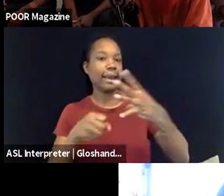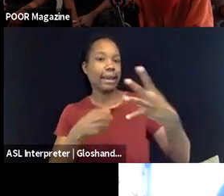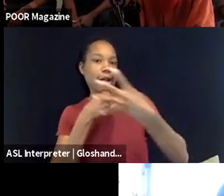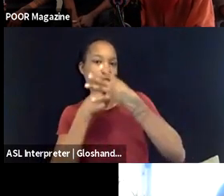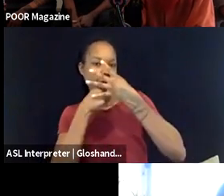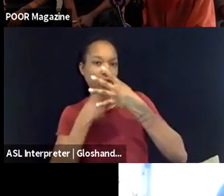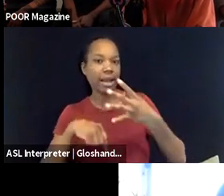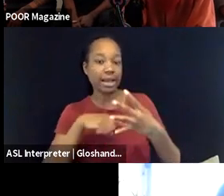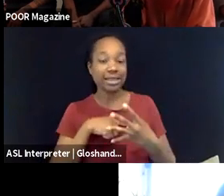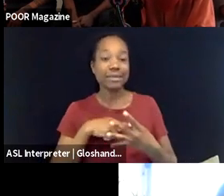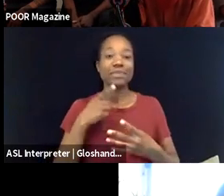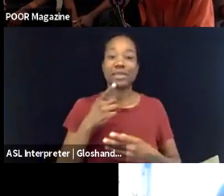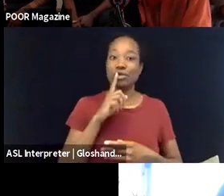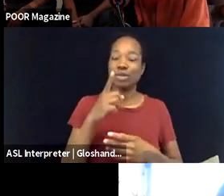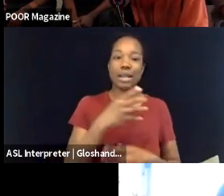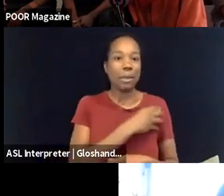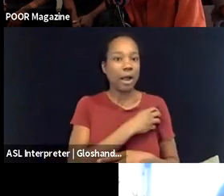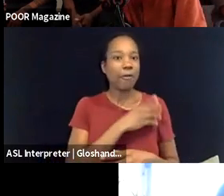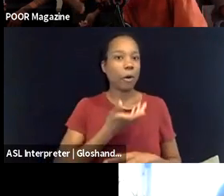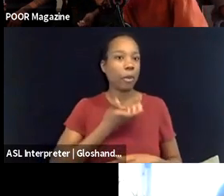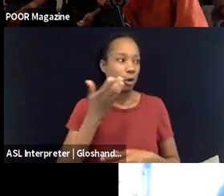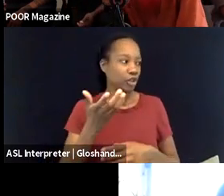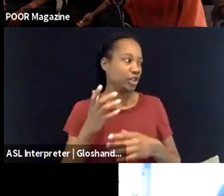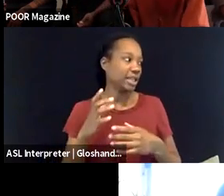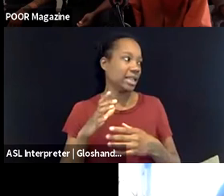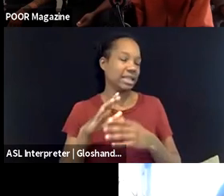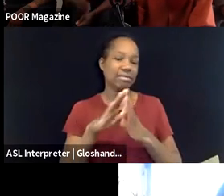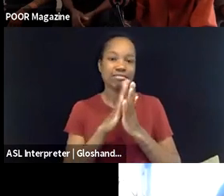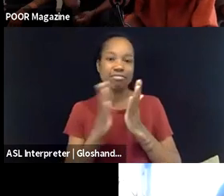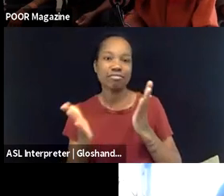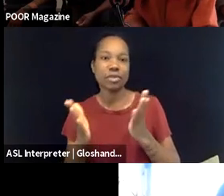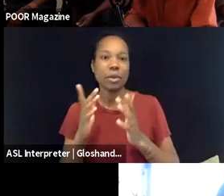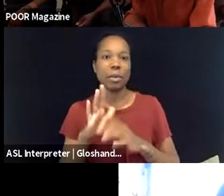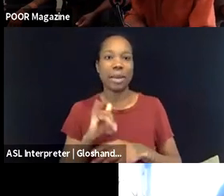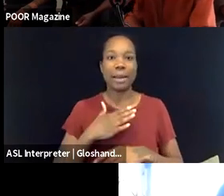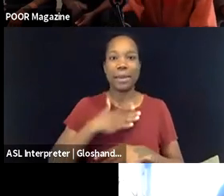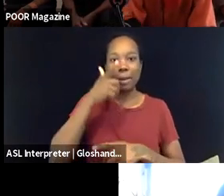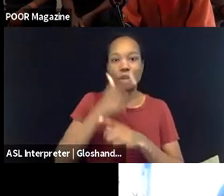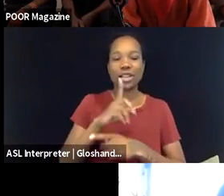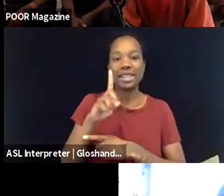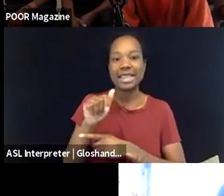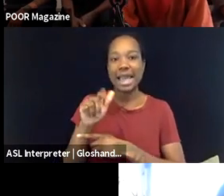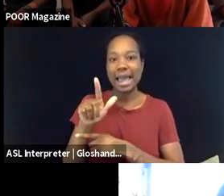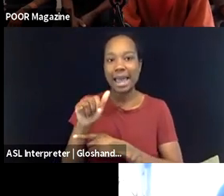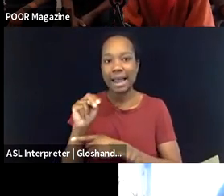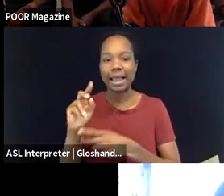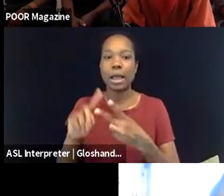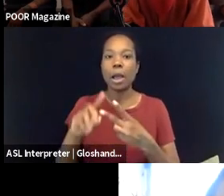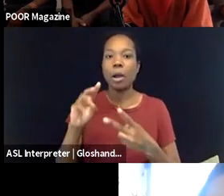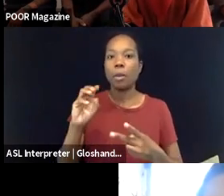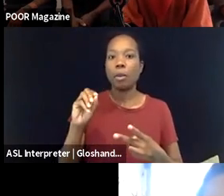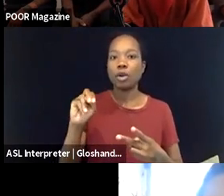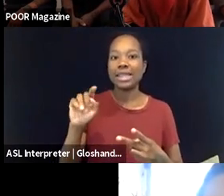powerful poetry collections by my brother D. Allen, Muteado, Silencio, Leroy Moore, Aunti Francis Moore.